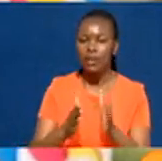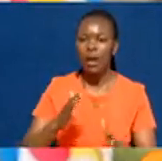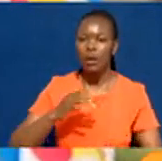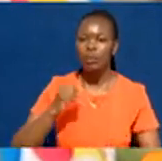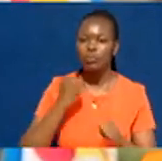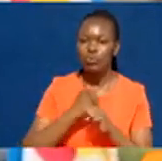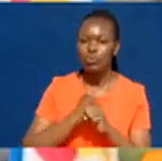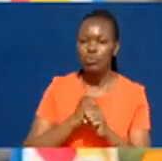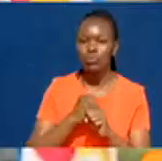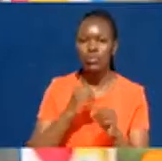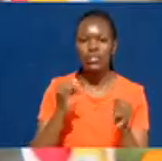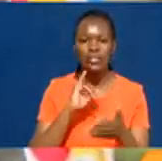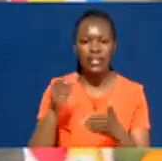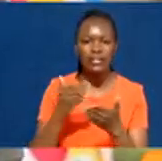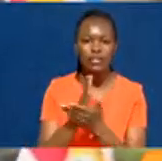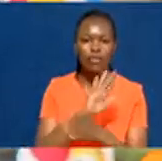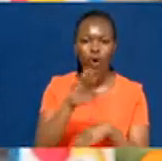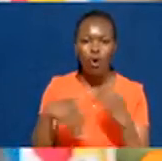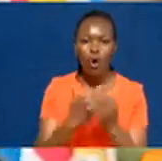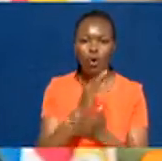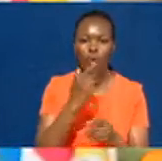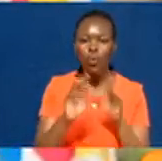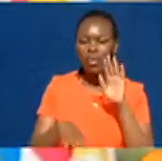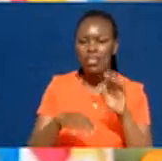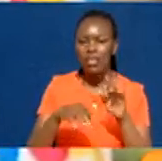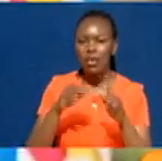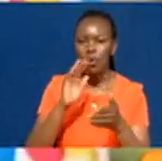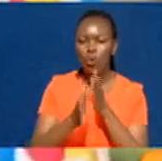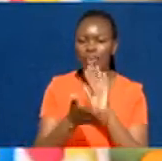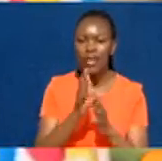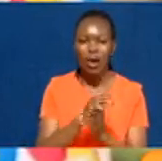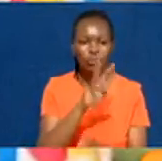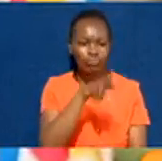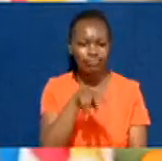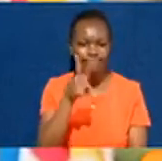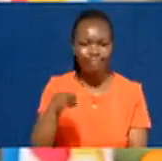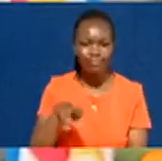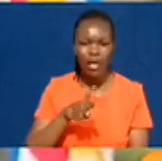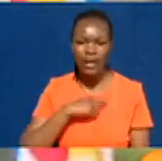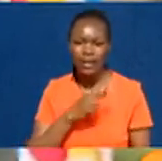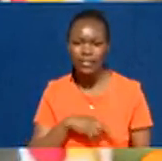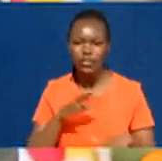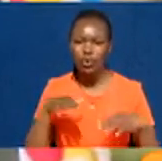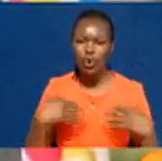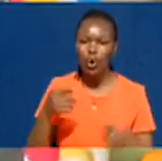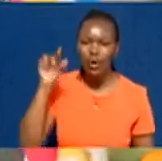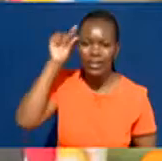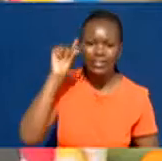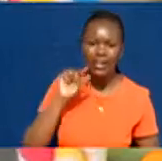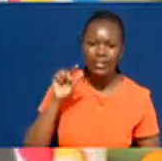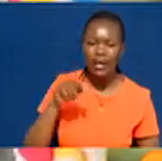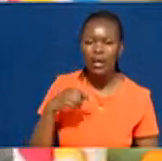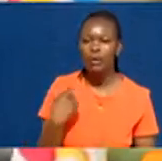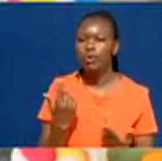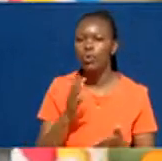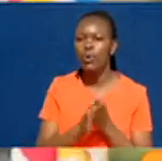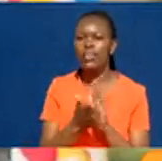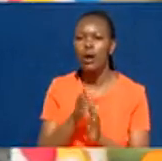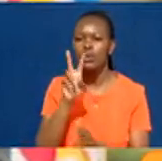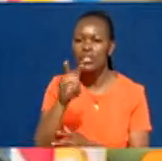status, religion, ethnicity, gender, whether they voted at all or whom they voted for.